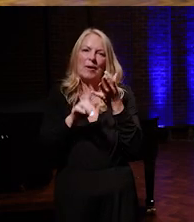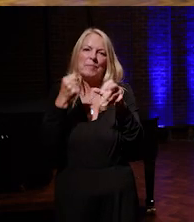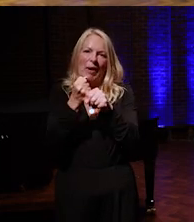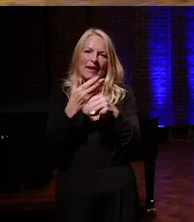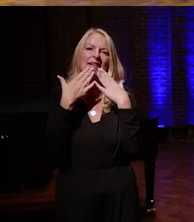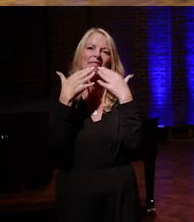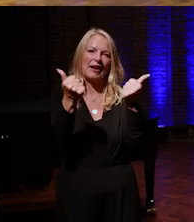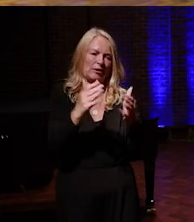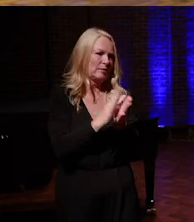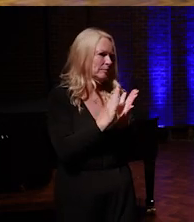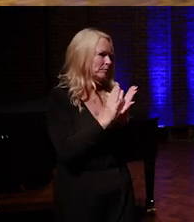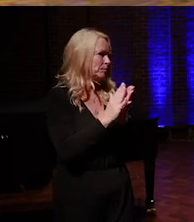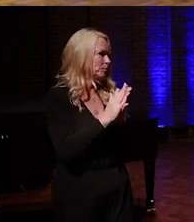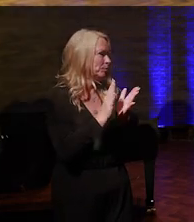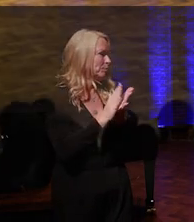Thank you.